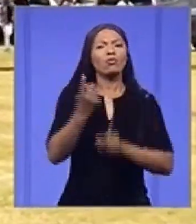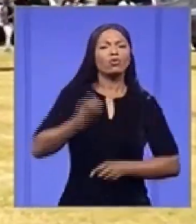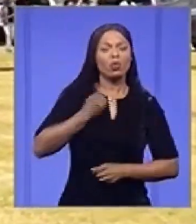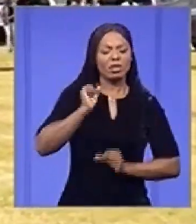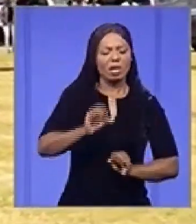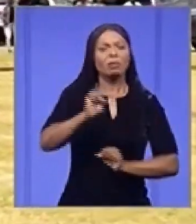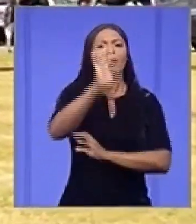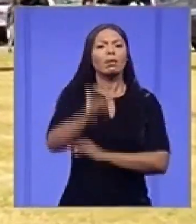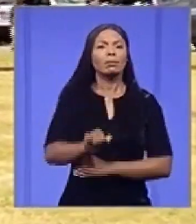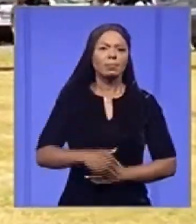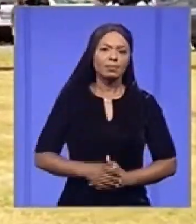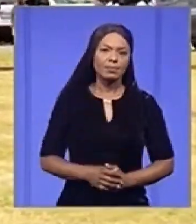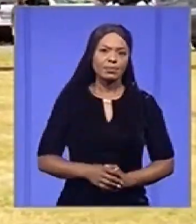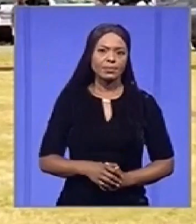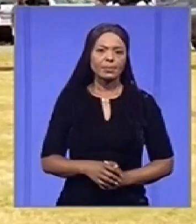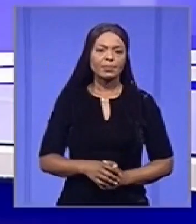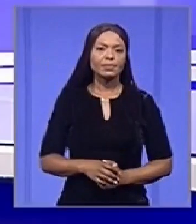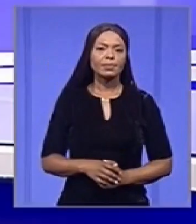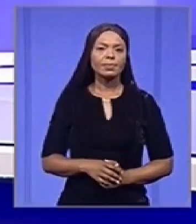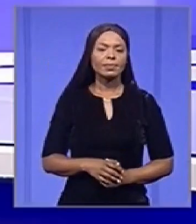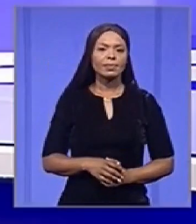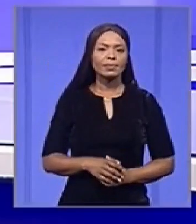naga eno.